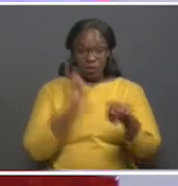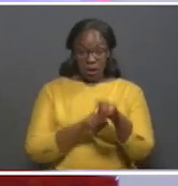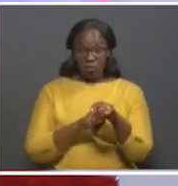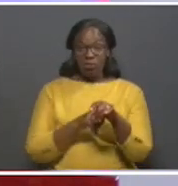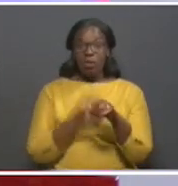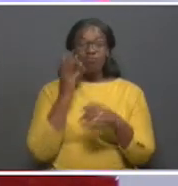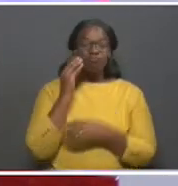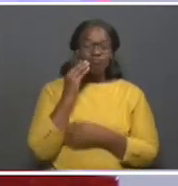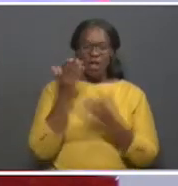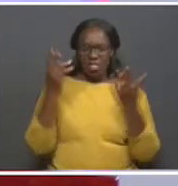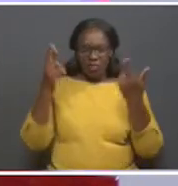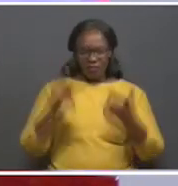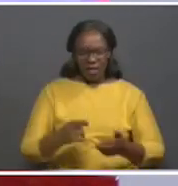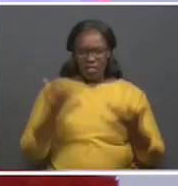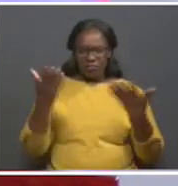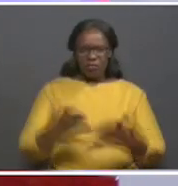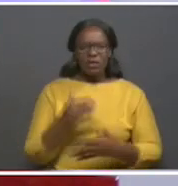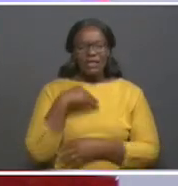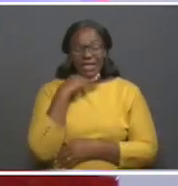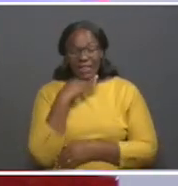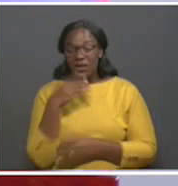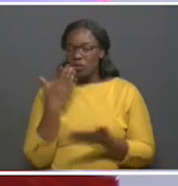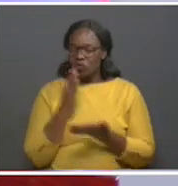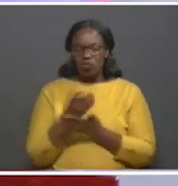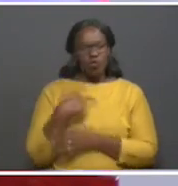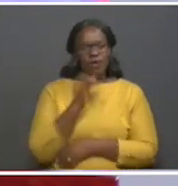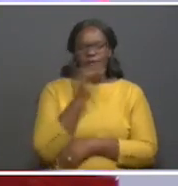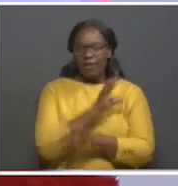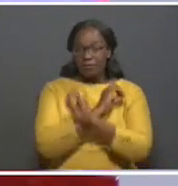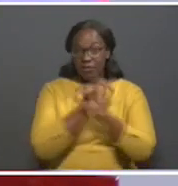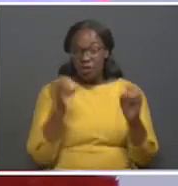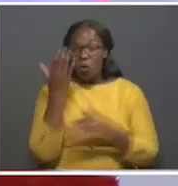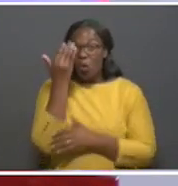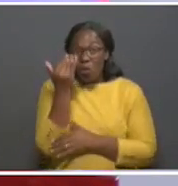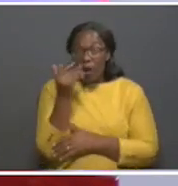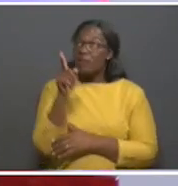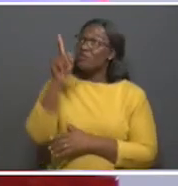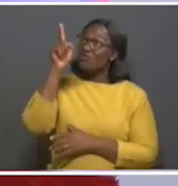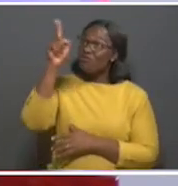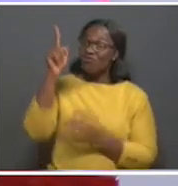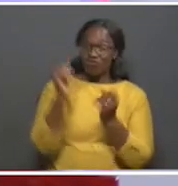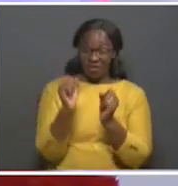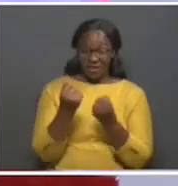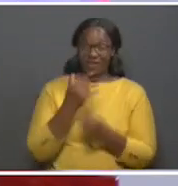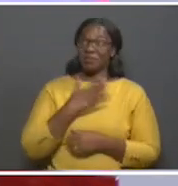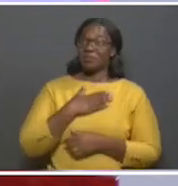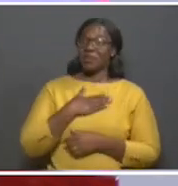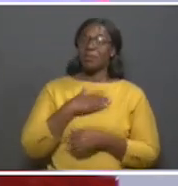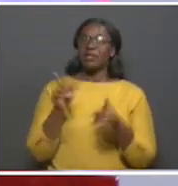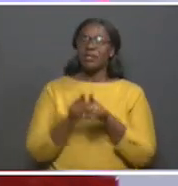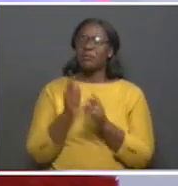the valley of the shadow of death. We shall not fear, because God, you are our refuge. Lord, I pray